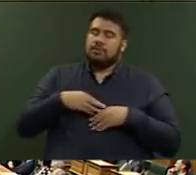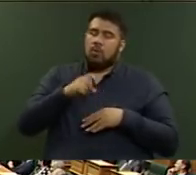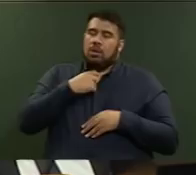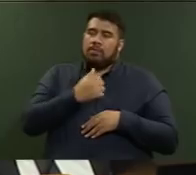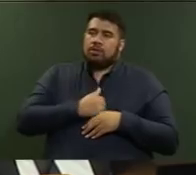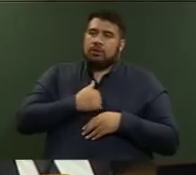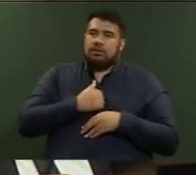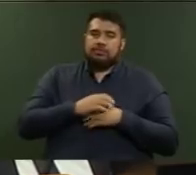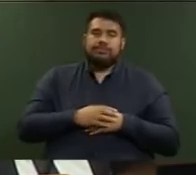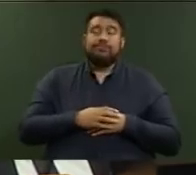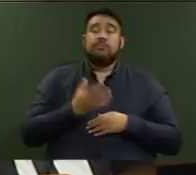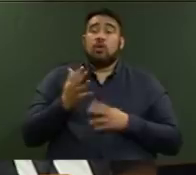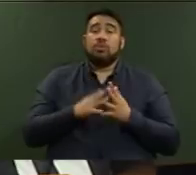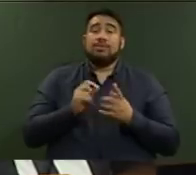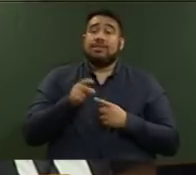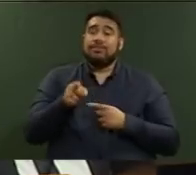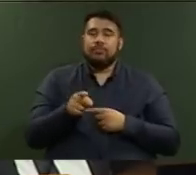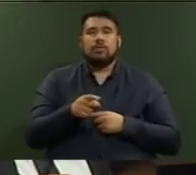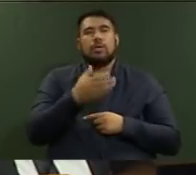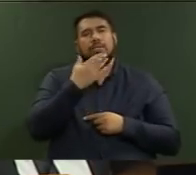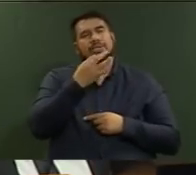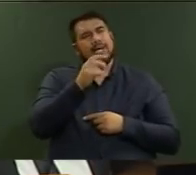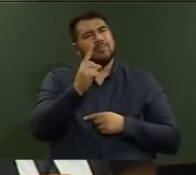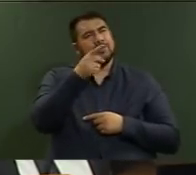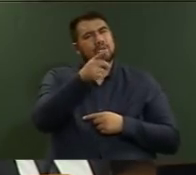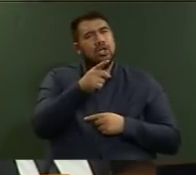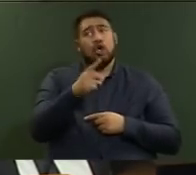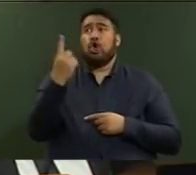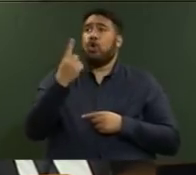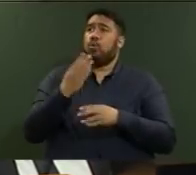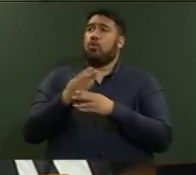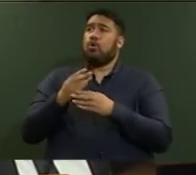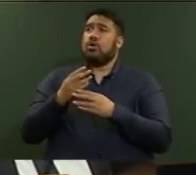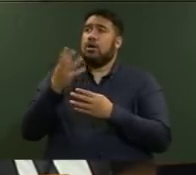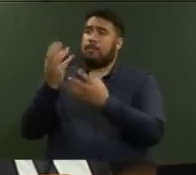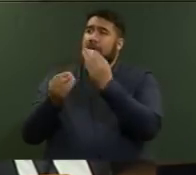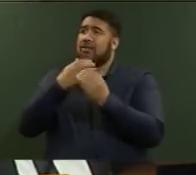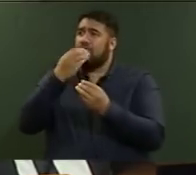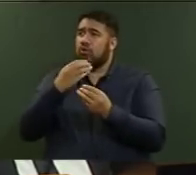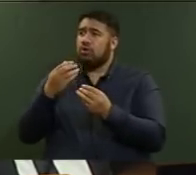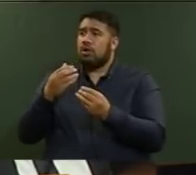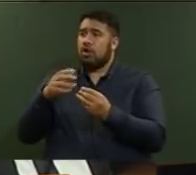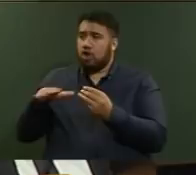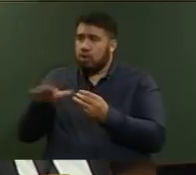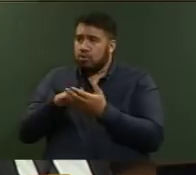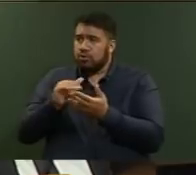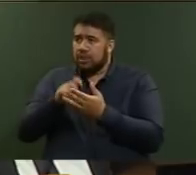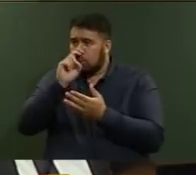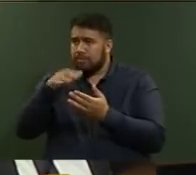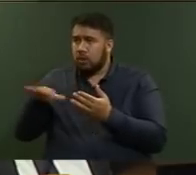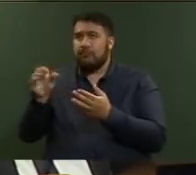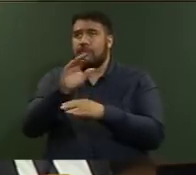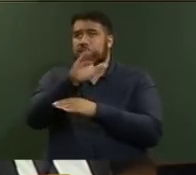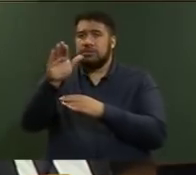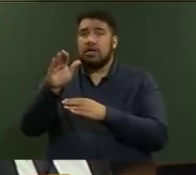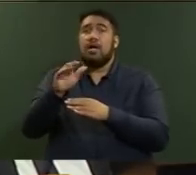Peters. Can the minister give an assurance to whoever might pick the fruits, local or from outside of the Hawke's Bay, that when they get